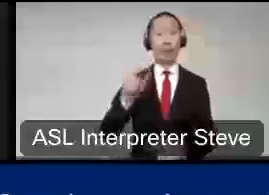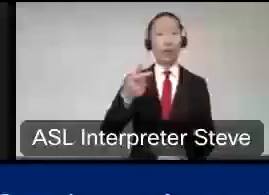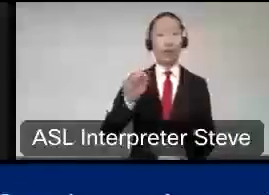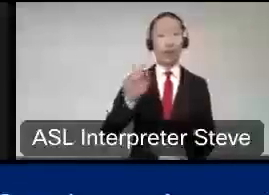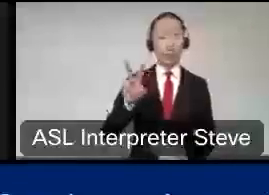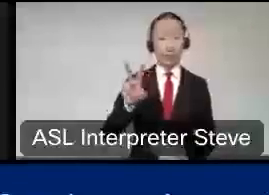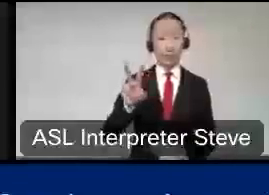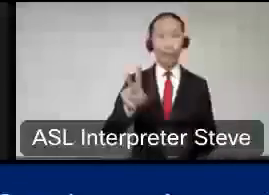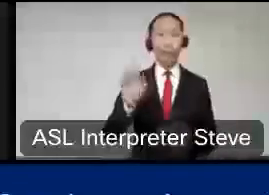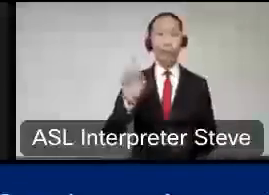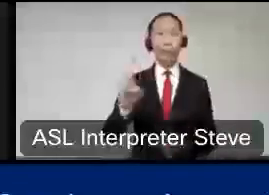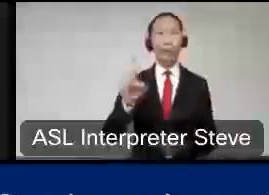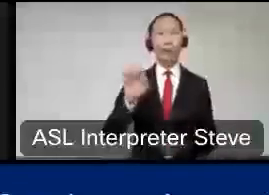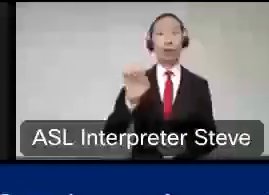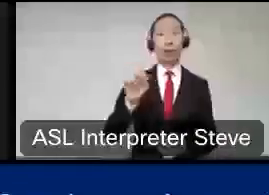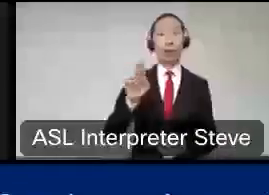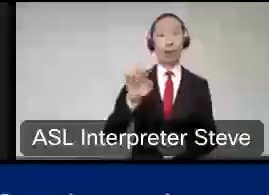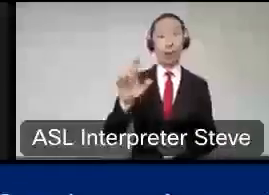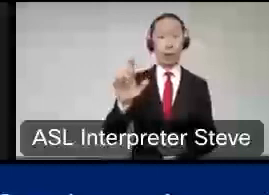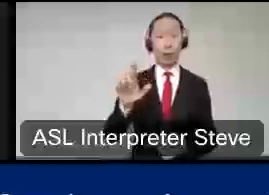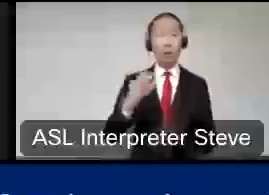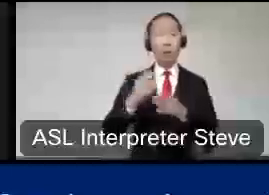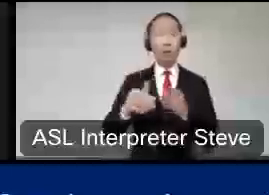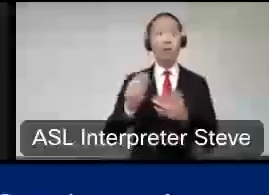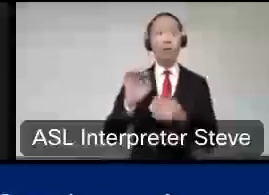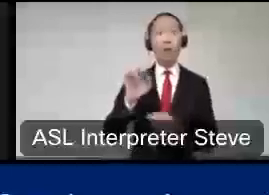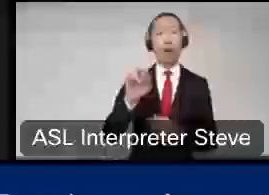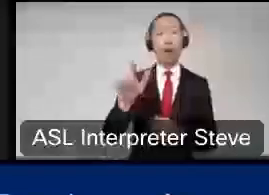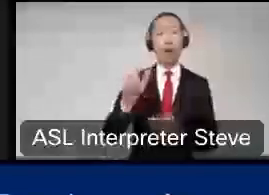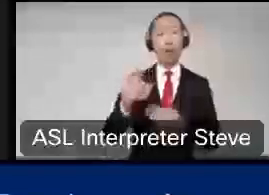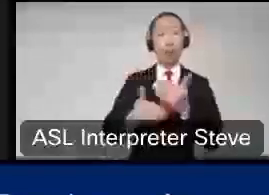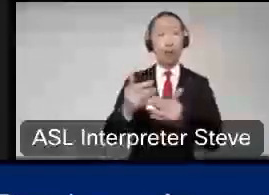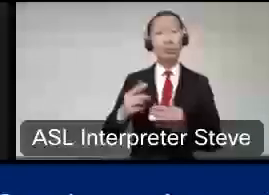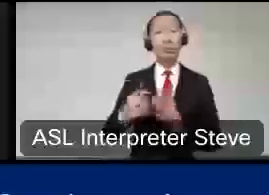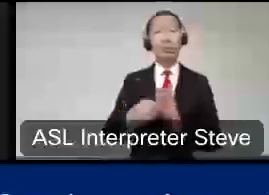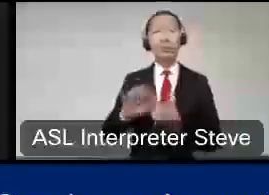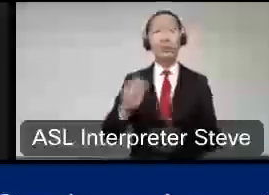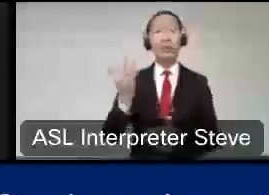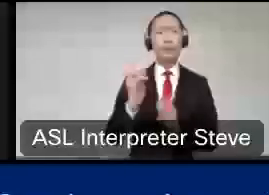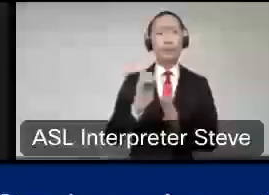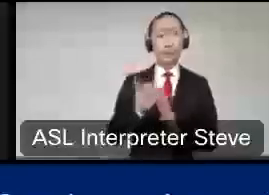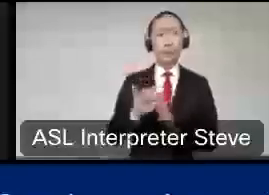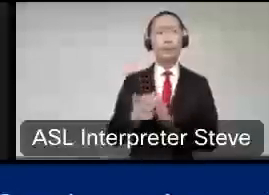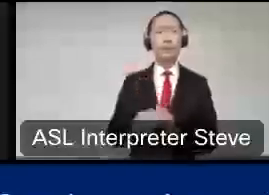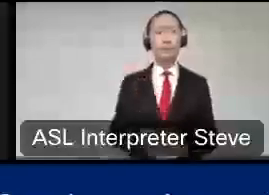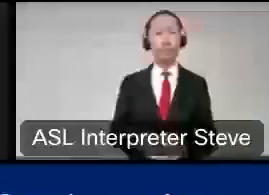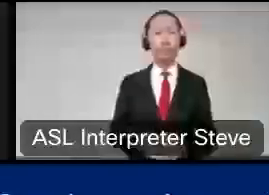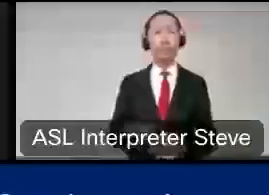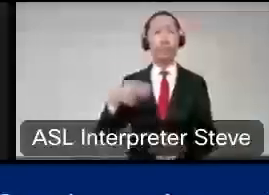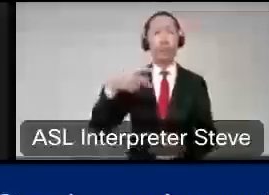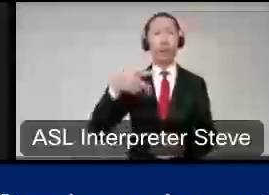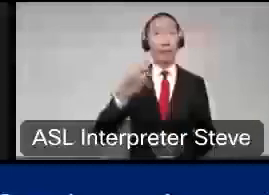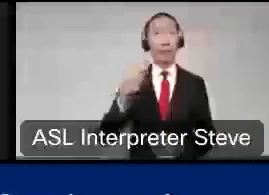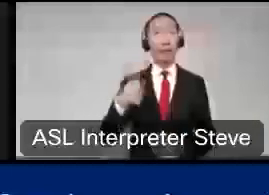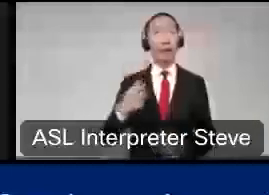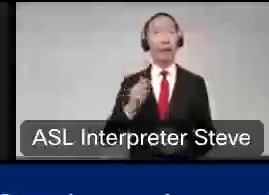paable.gov and click on enroll. Completing the enrollment process takes about 15 minutes. In Pennsylvania, we